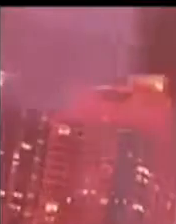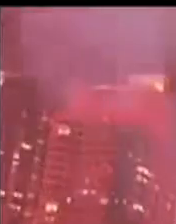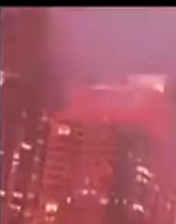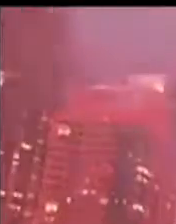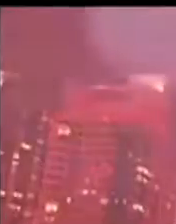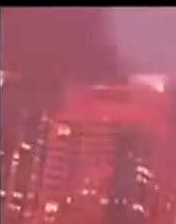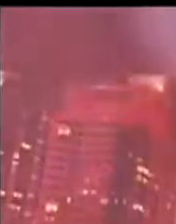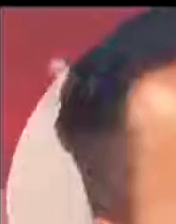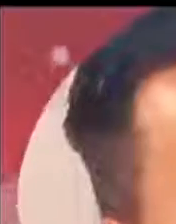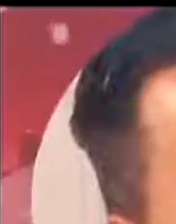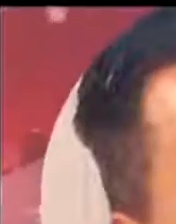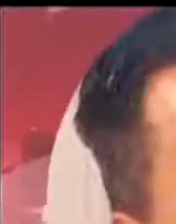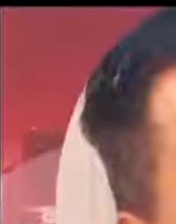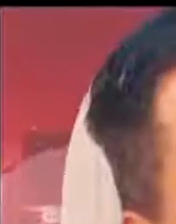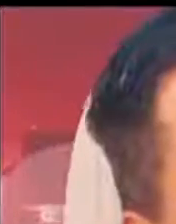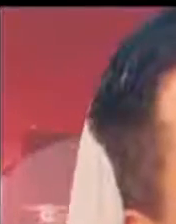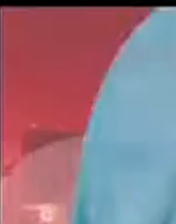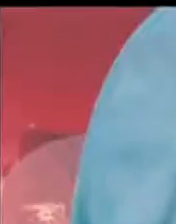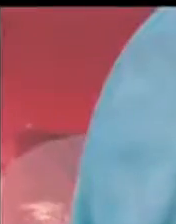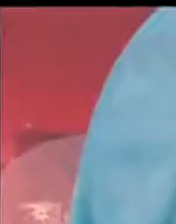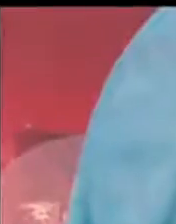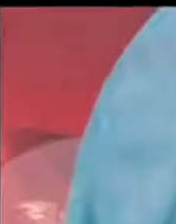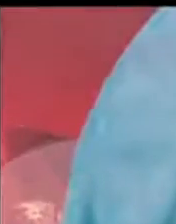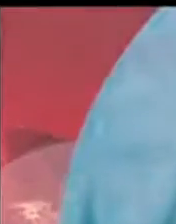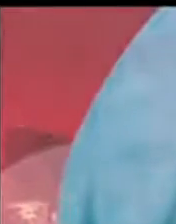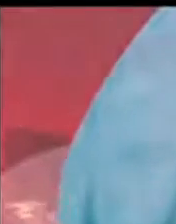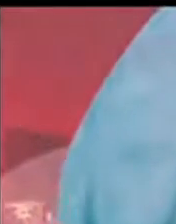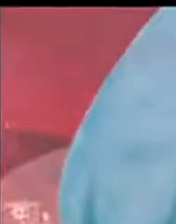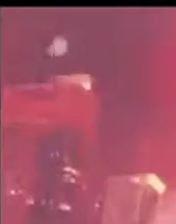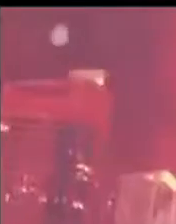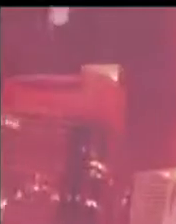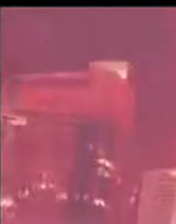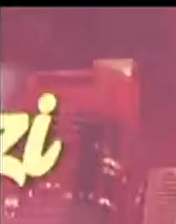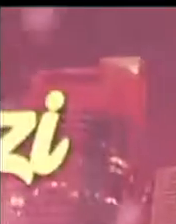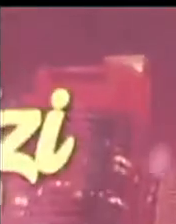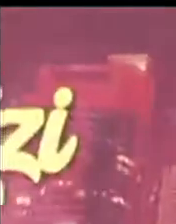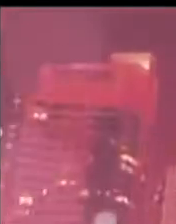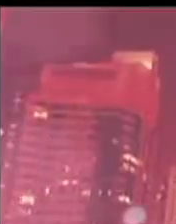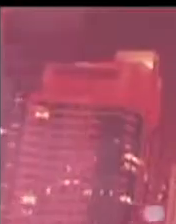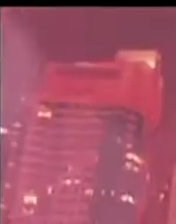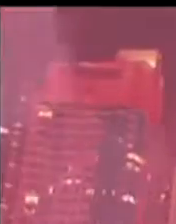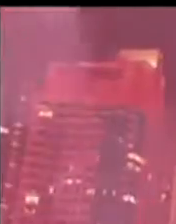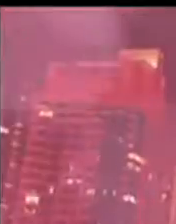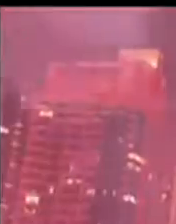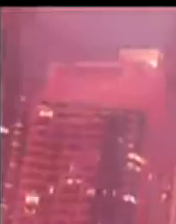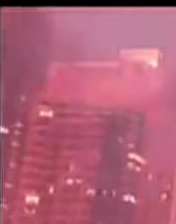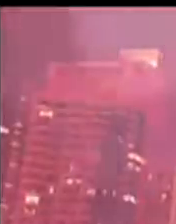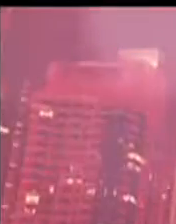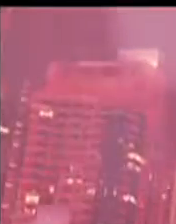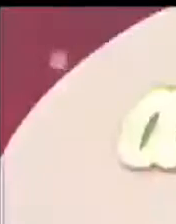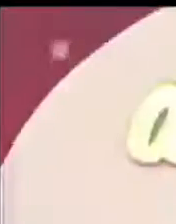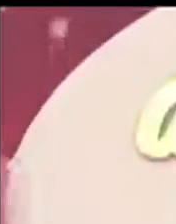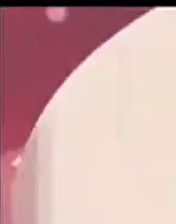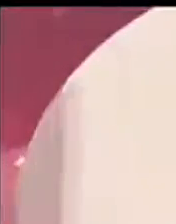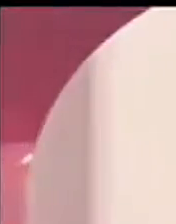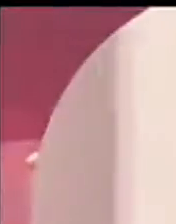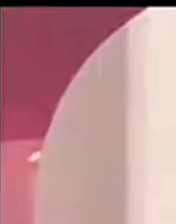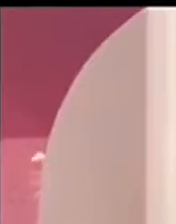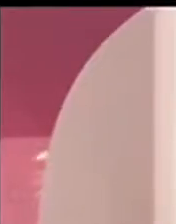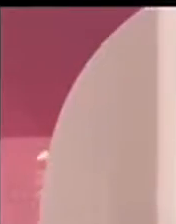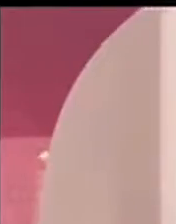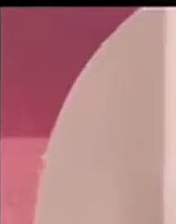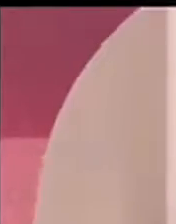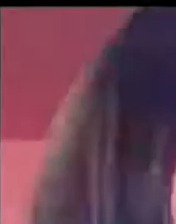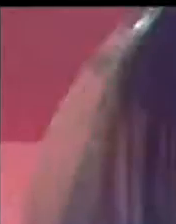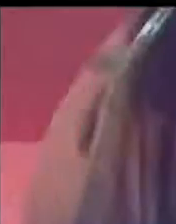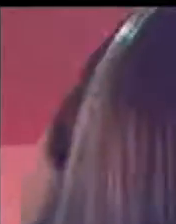us apart. We are looking and don't know what we'll find. Hey, hey. And